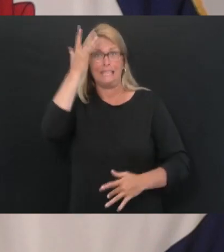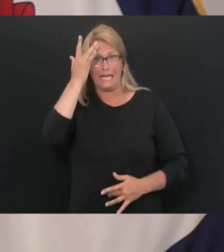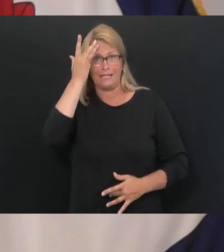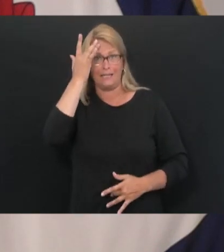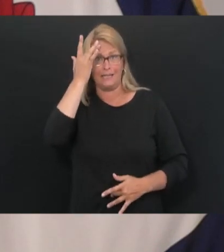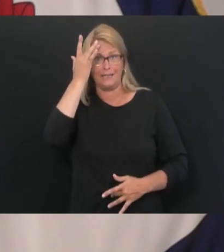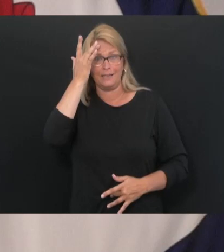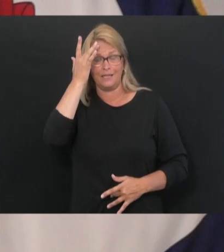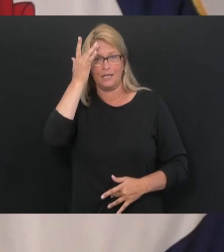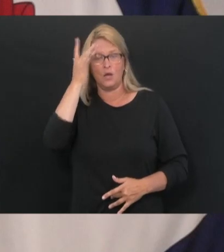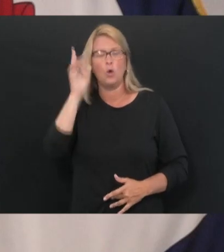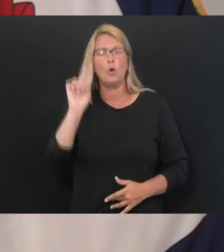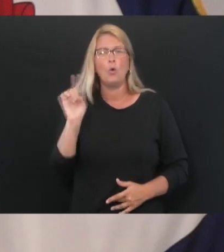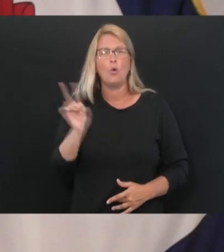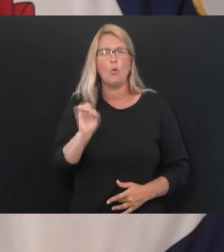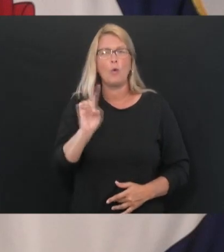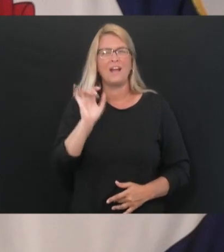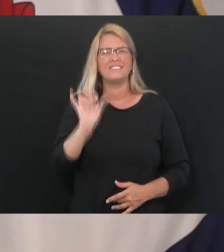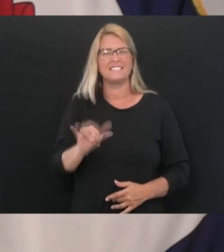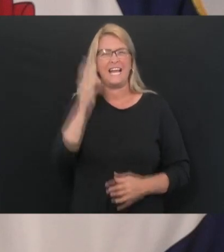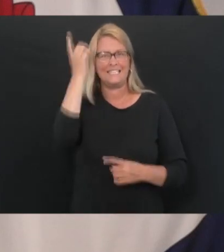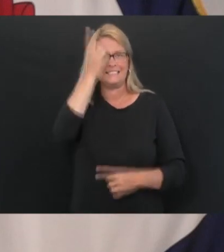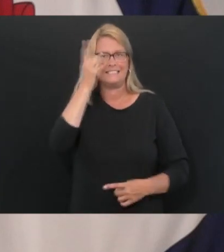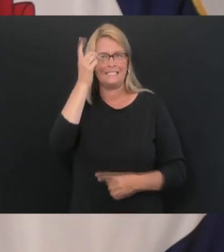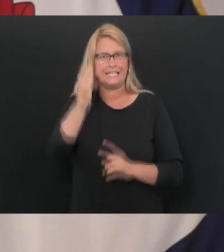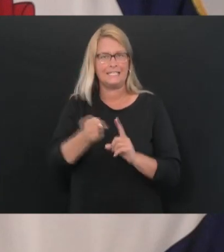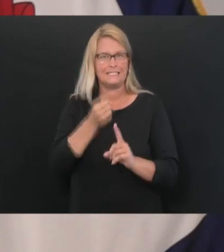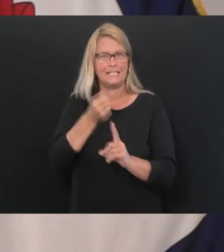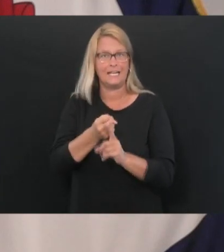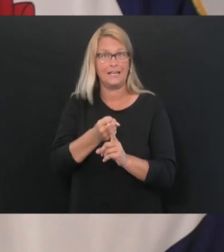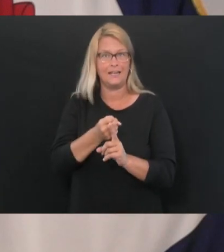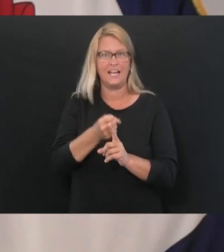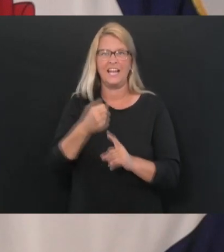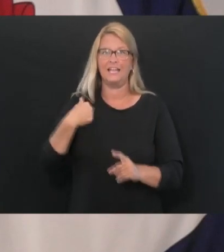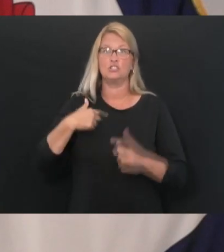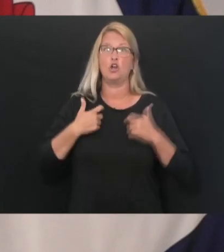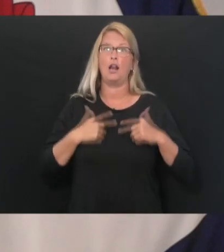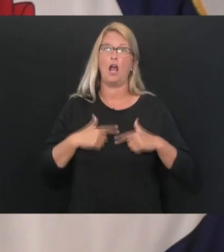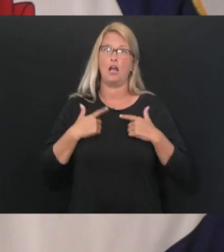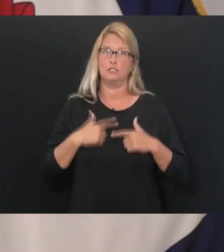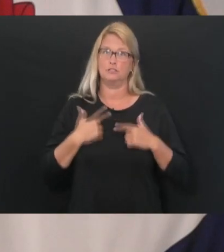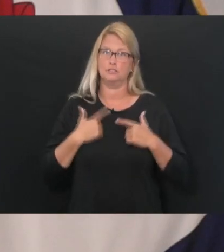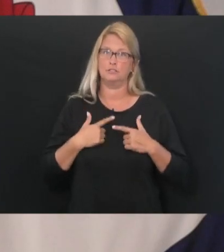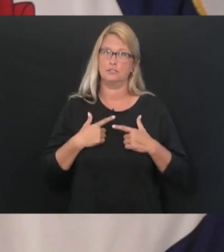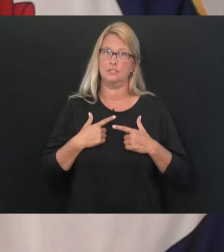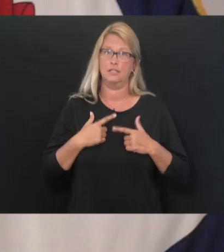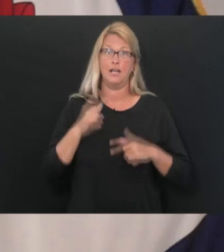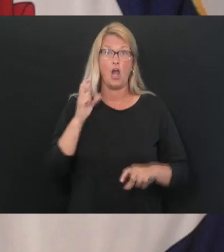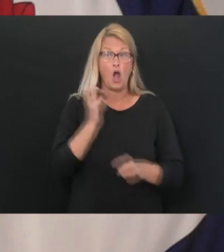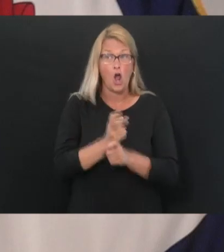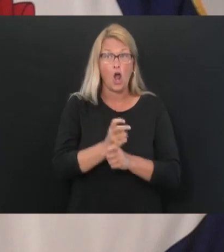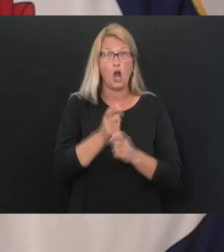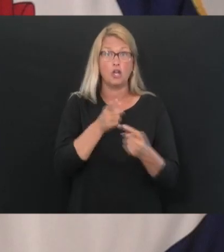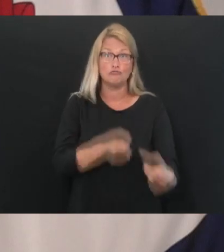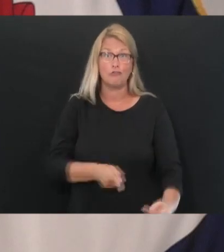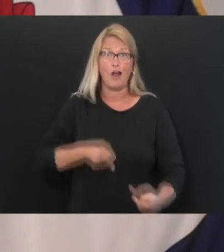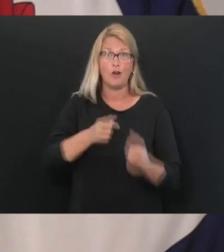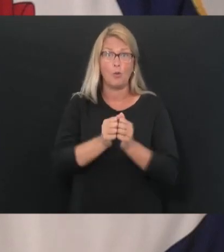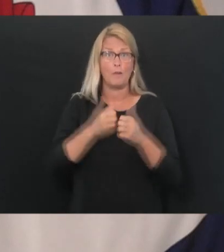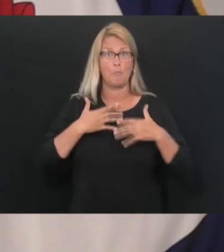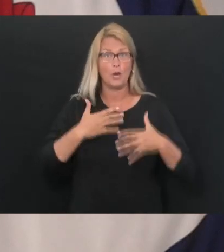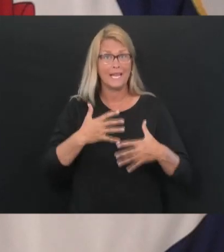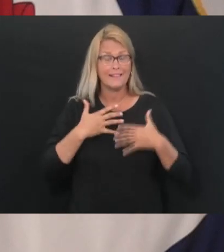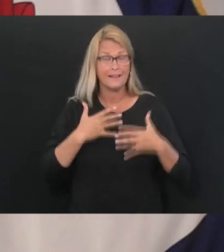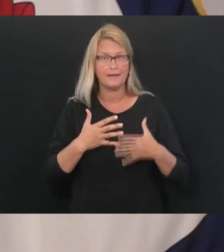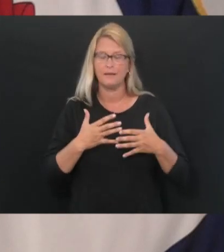does this disease really attack? It attacks our lungs right off the get-go, where we can't breathe. We have so